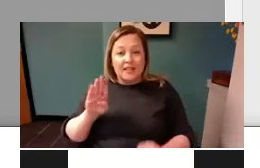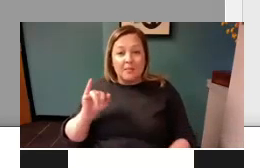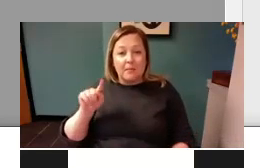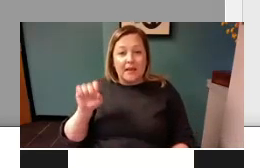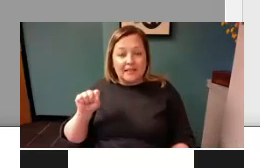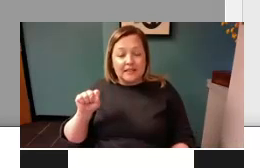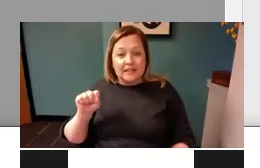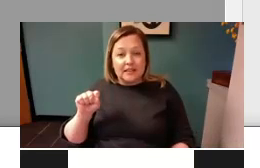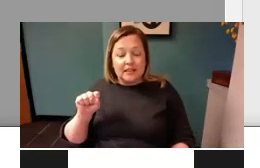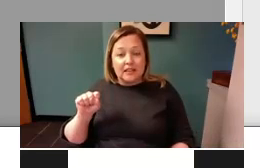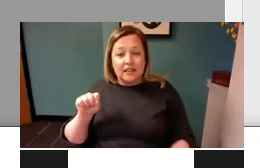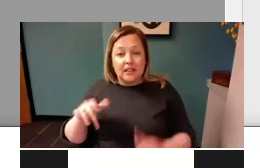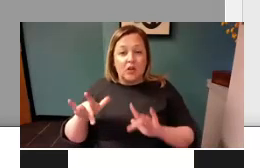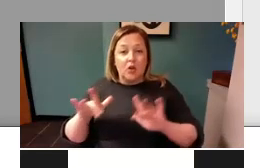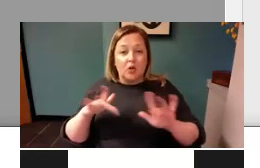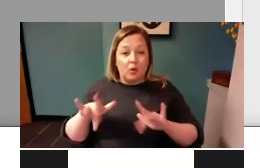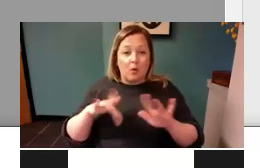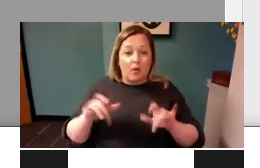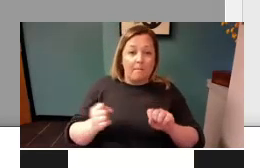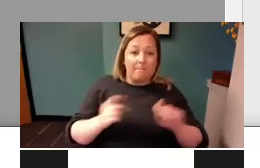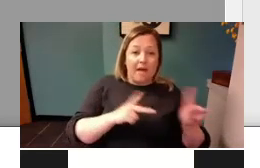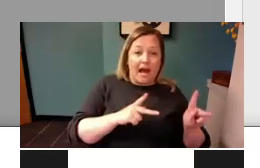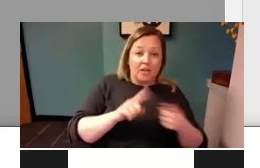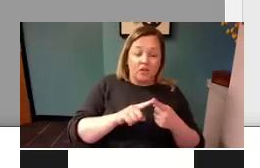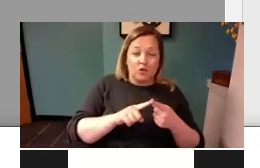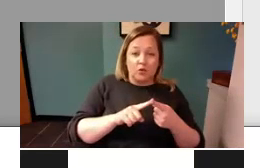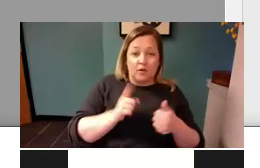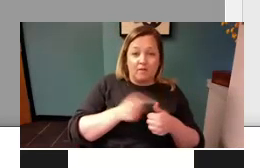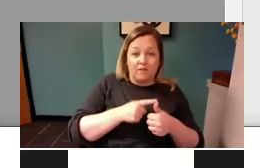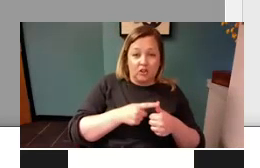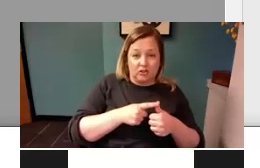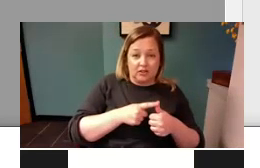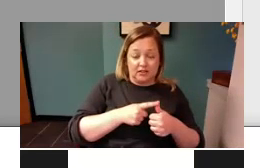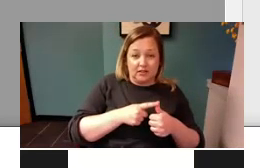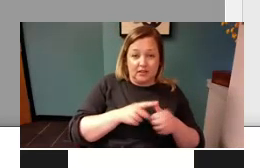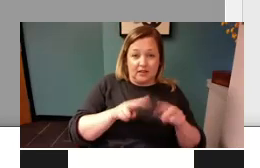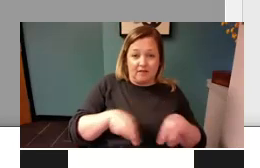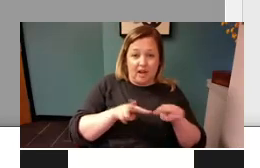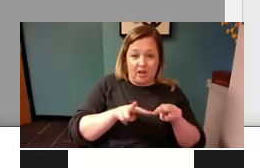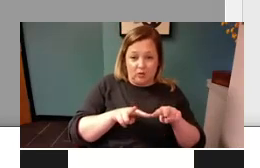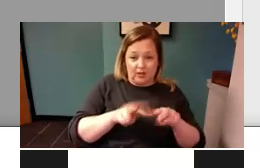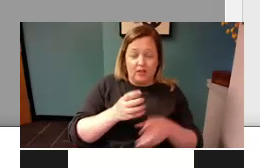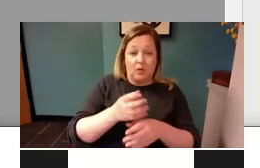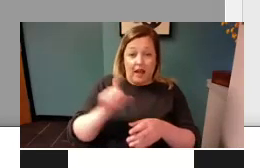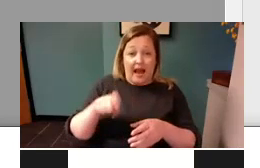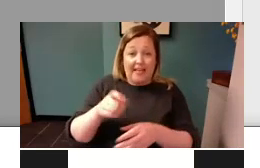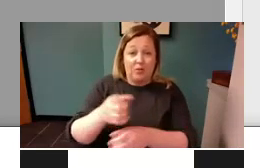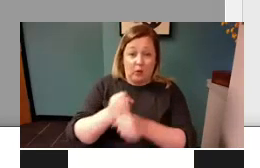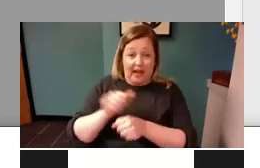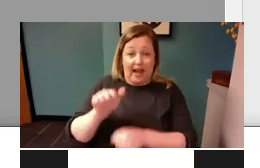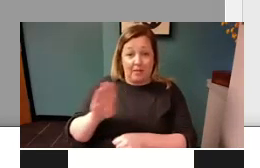original values. So I need to get A, B, C, D from these set of bits and then play those notes to you,